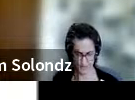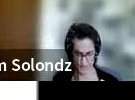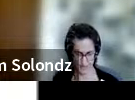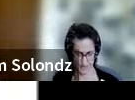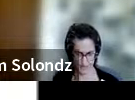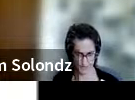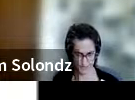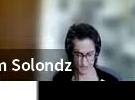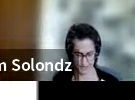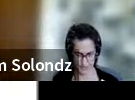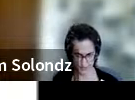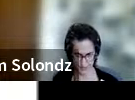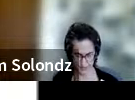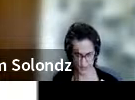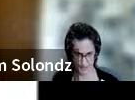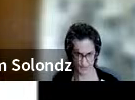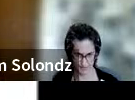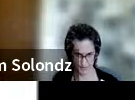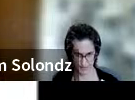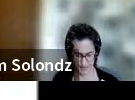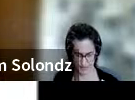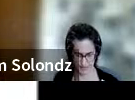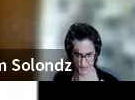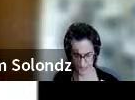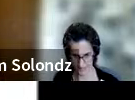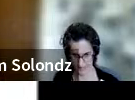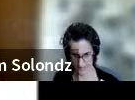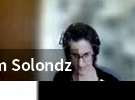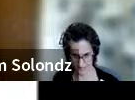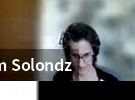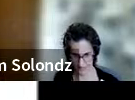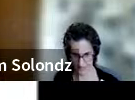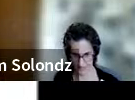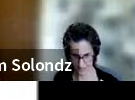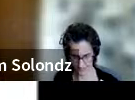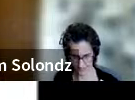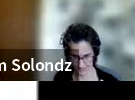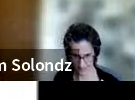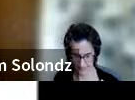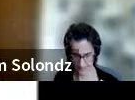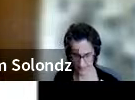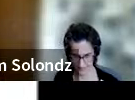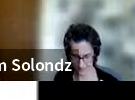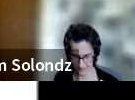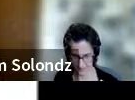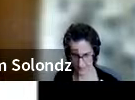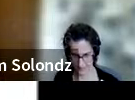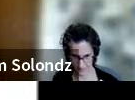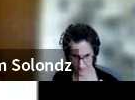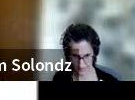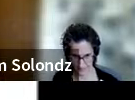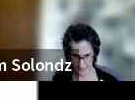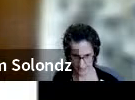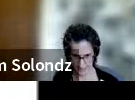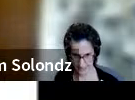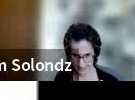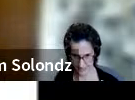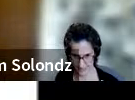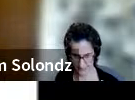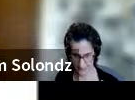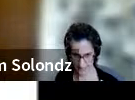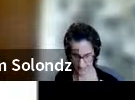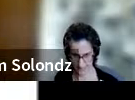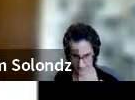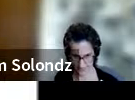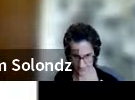So I take vitamin D supplements, and I'm a brown person and I live in a very